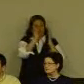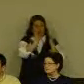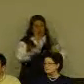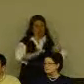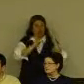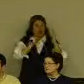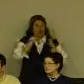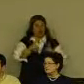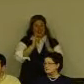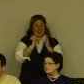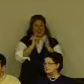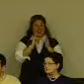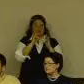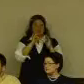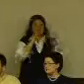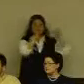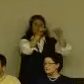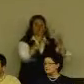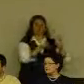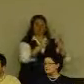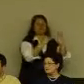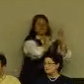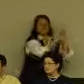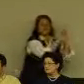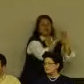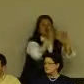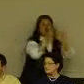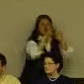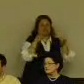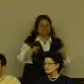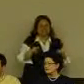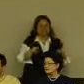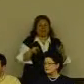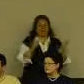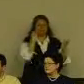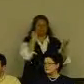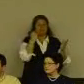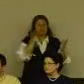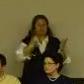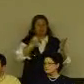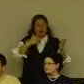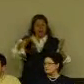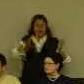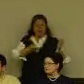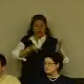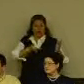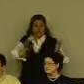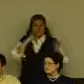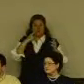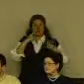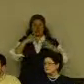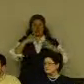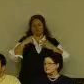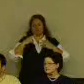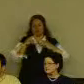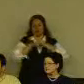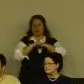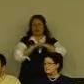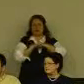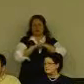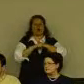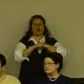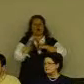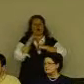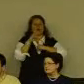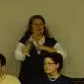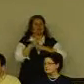resume to particular postings that are out there. If I'm hiring for a job as a marketer or a